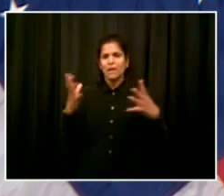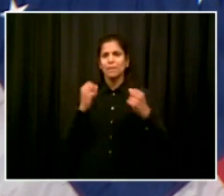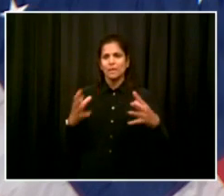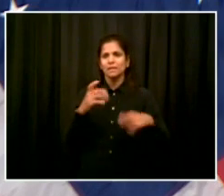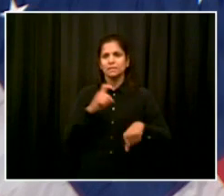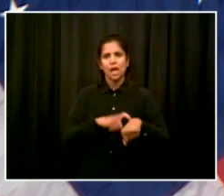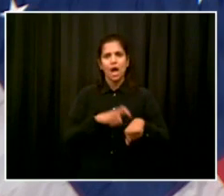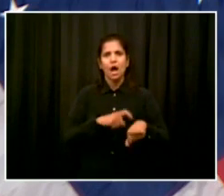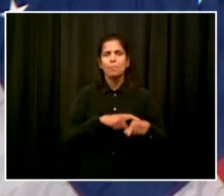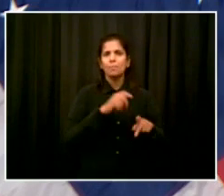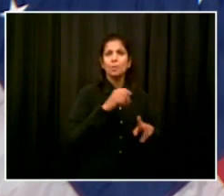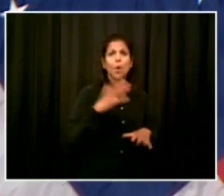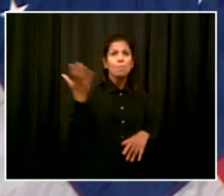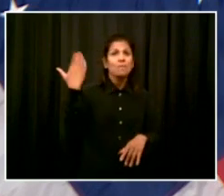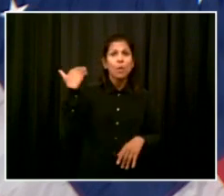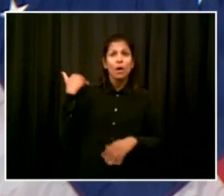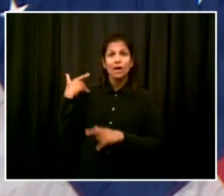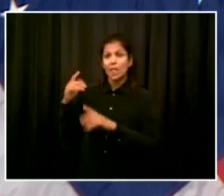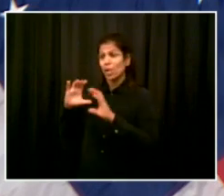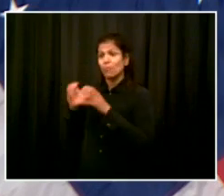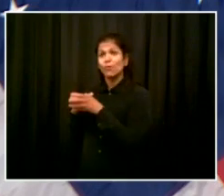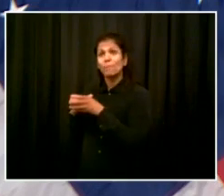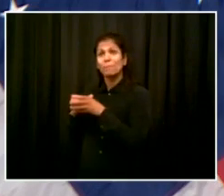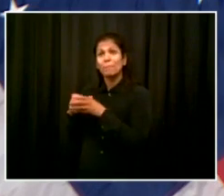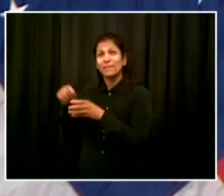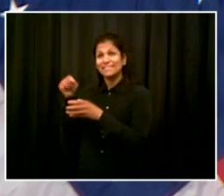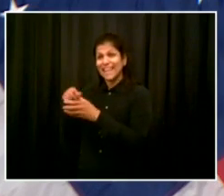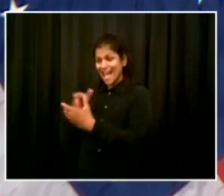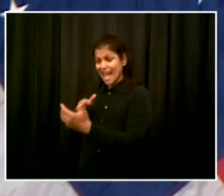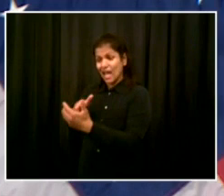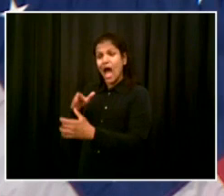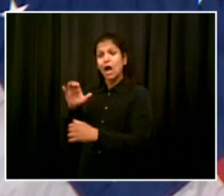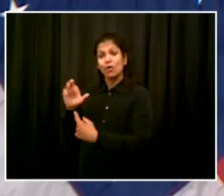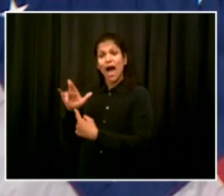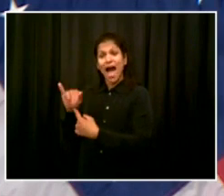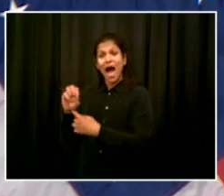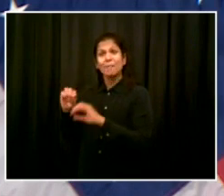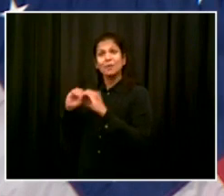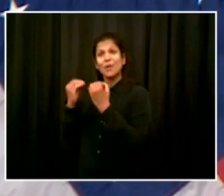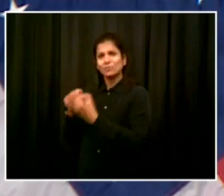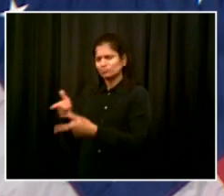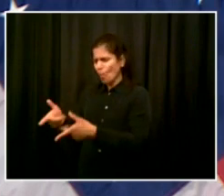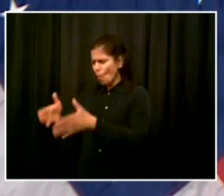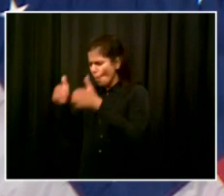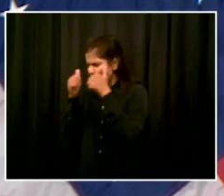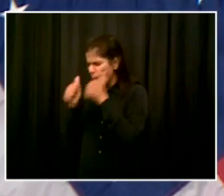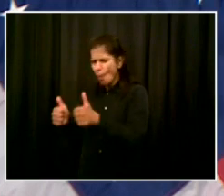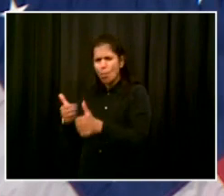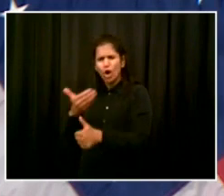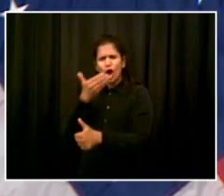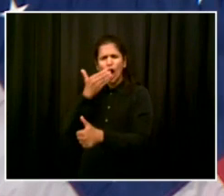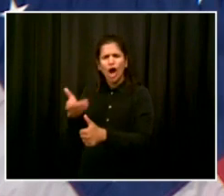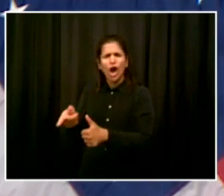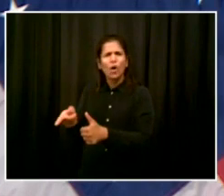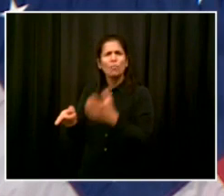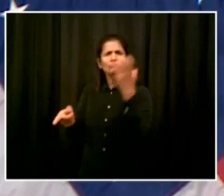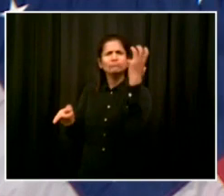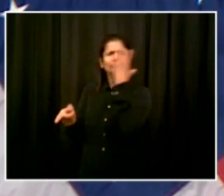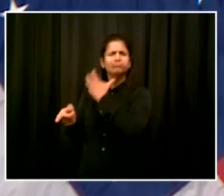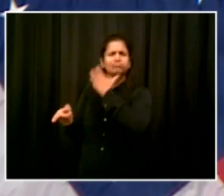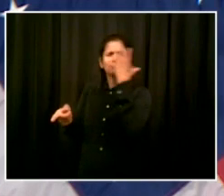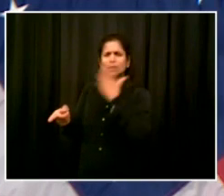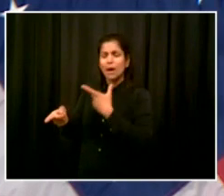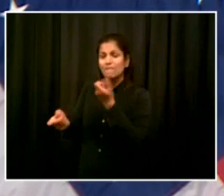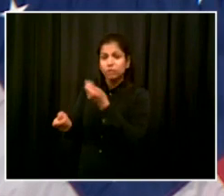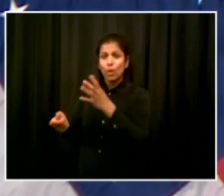historic. But all police officers fight crime. Whether you're in uniform, whether you're in plain clothes, whether you're working